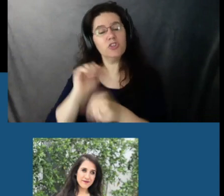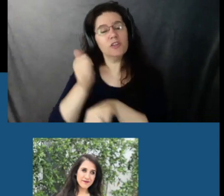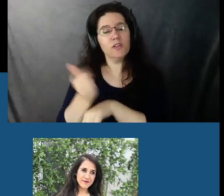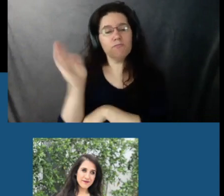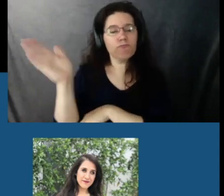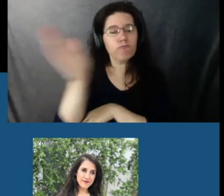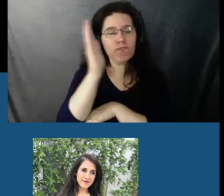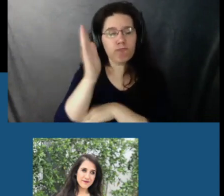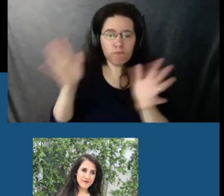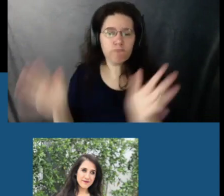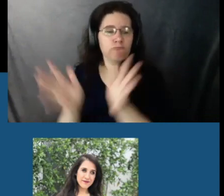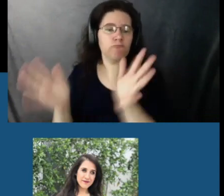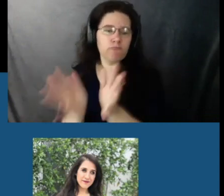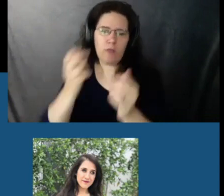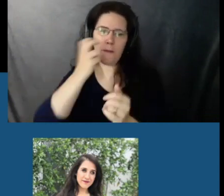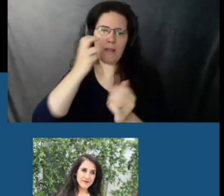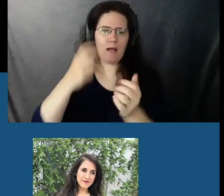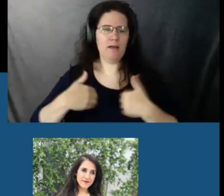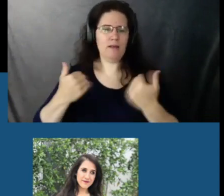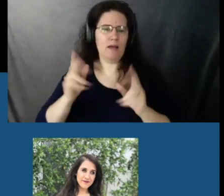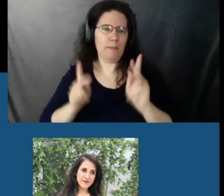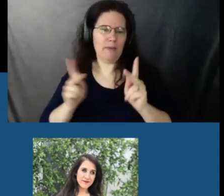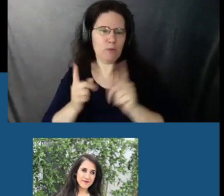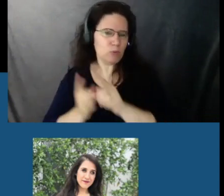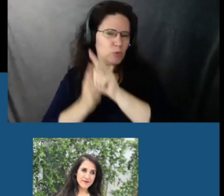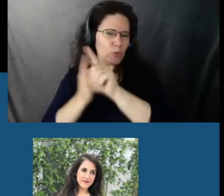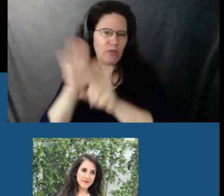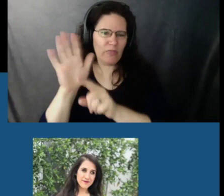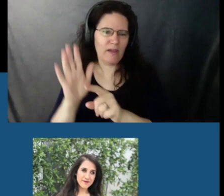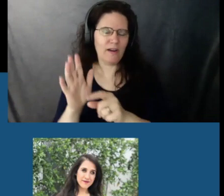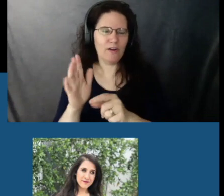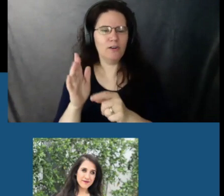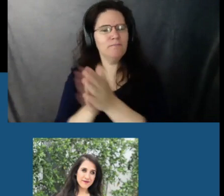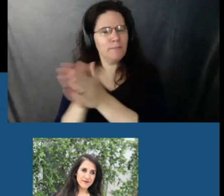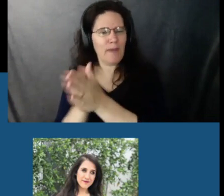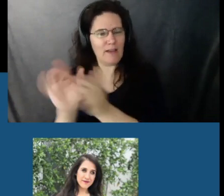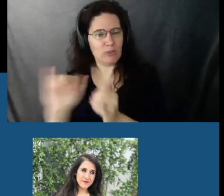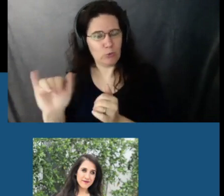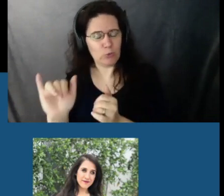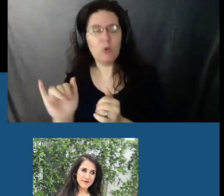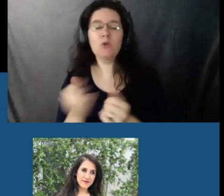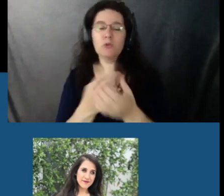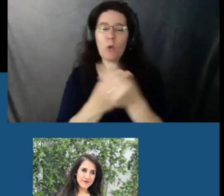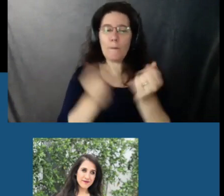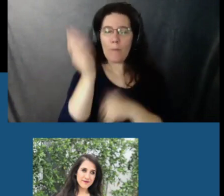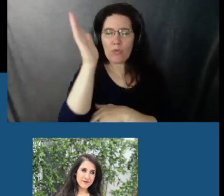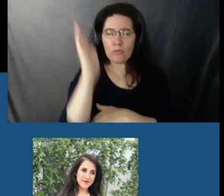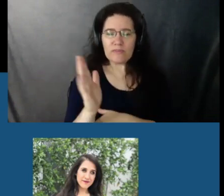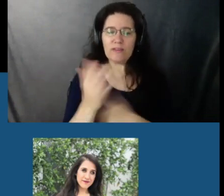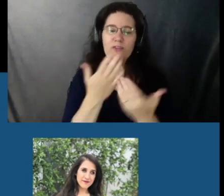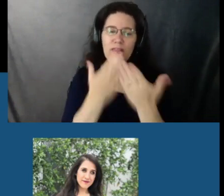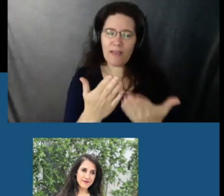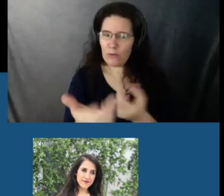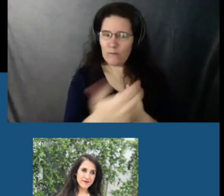goals. Thank you so much to Johelini and Safira for joining us today. I would now like to hand it off